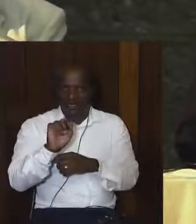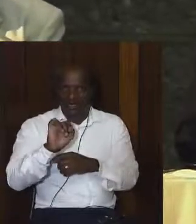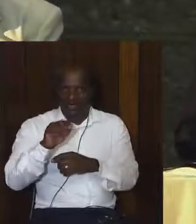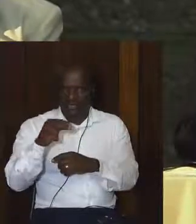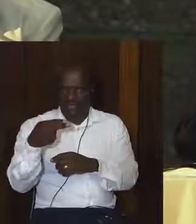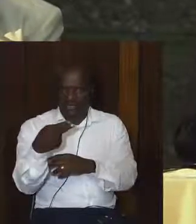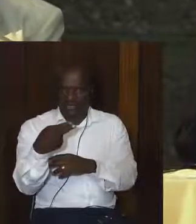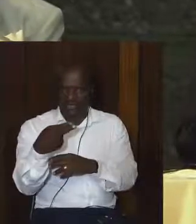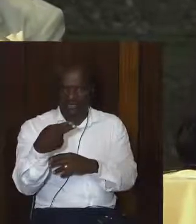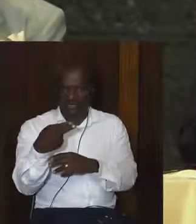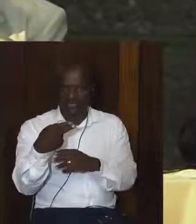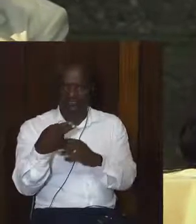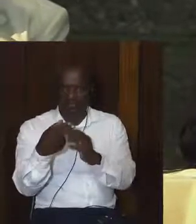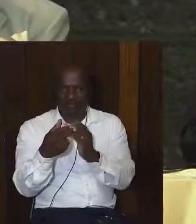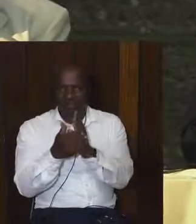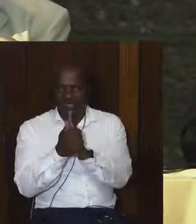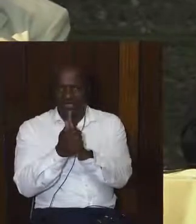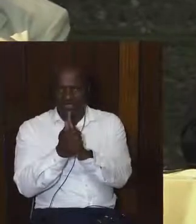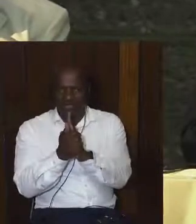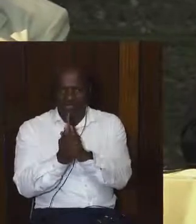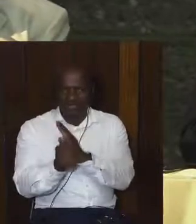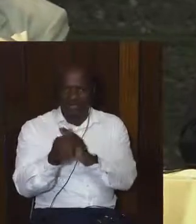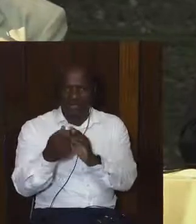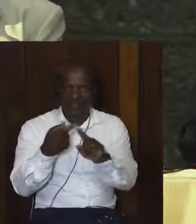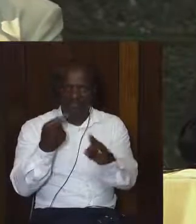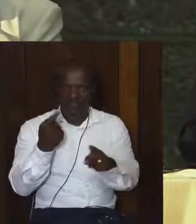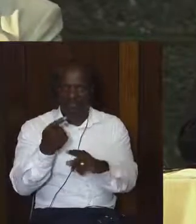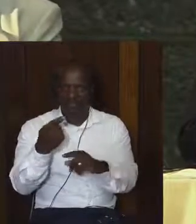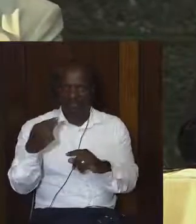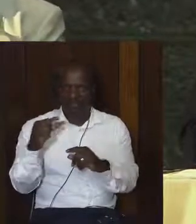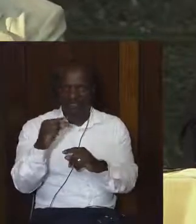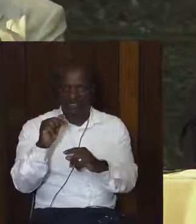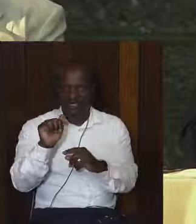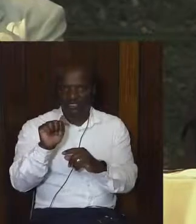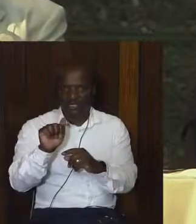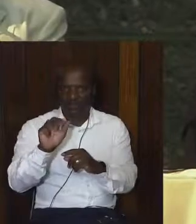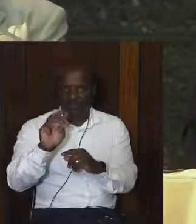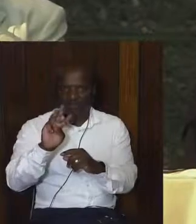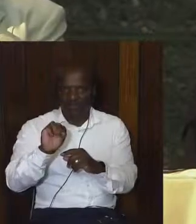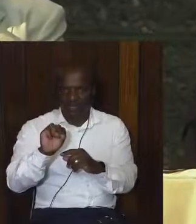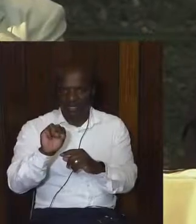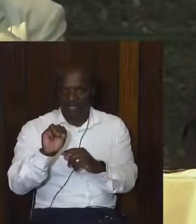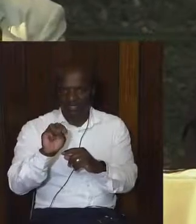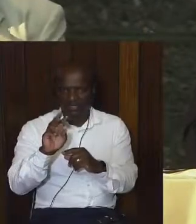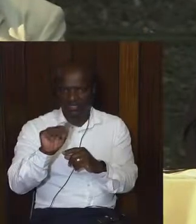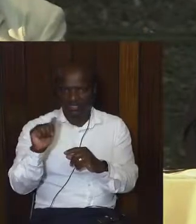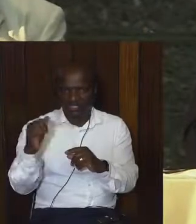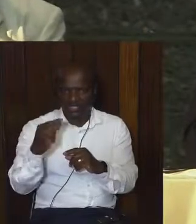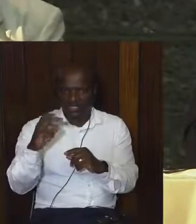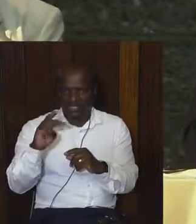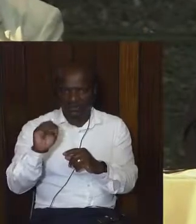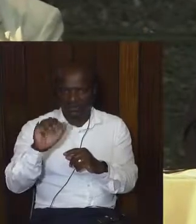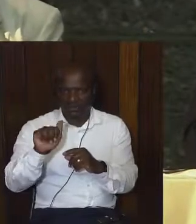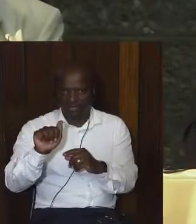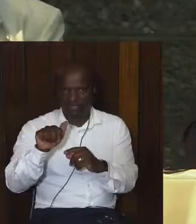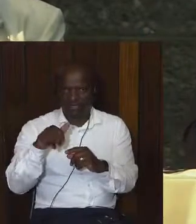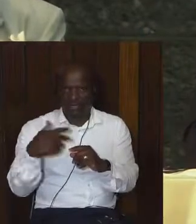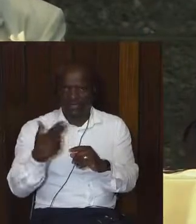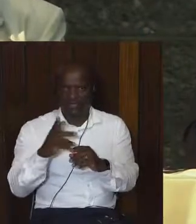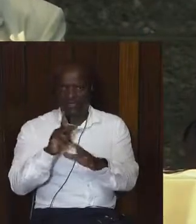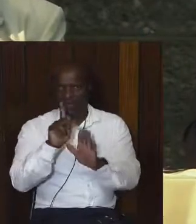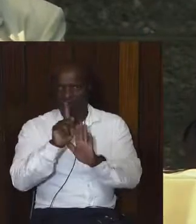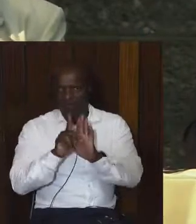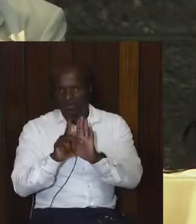initial skills and support was sourced from the GMA to get the TIH up and running, but it is a project